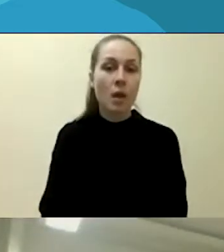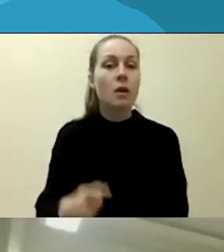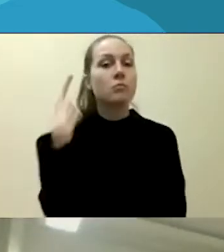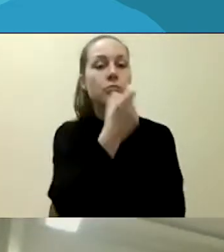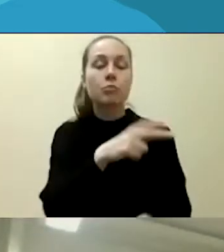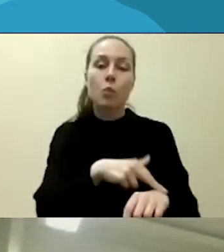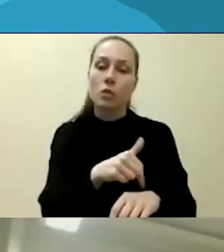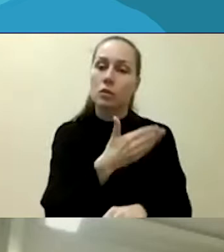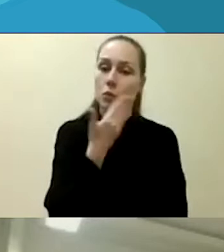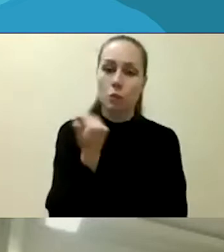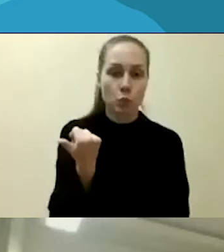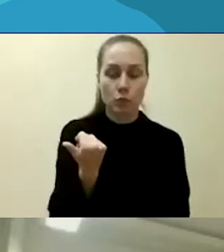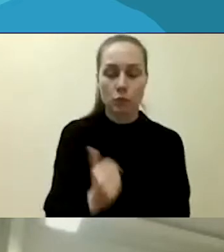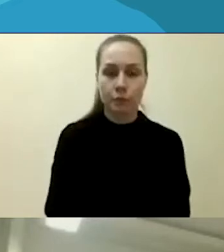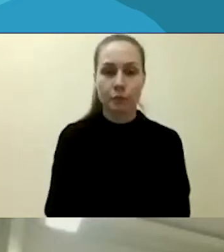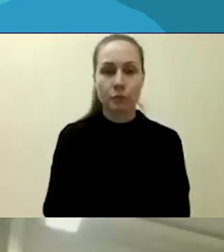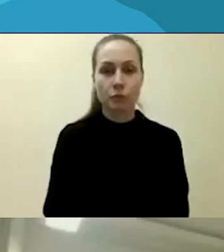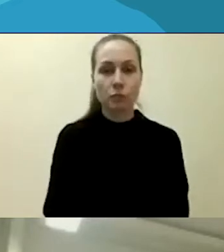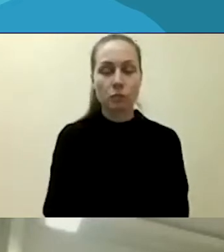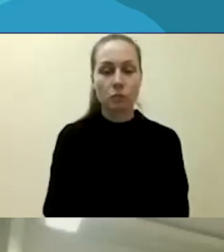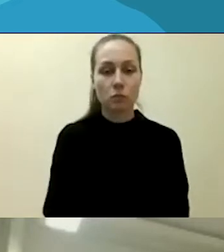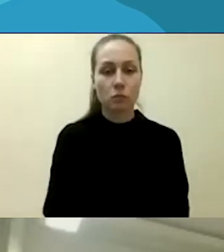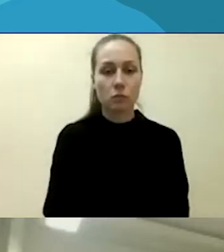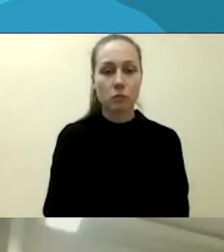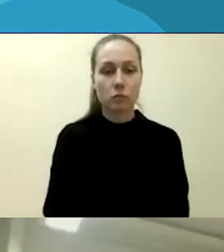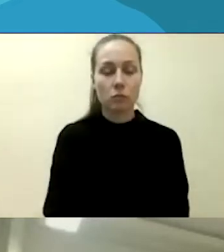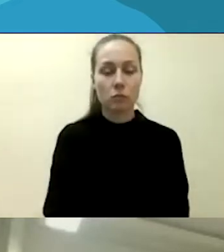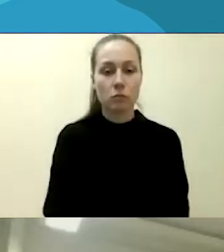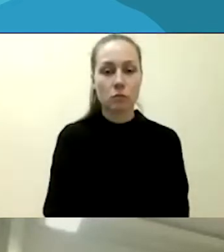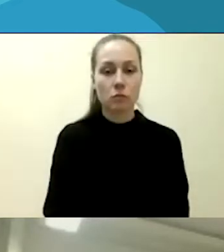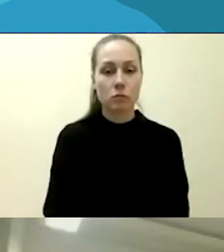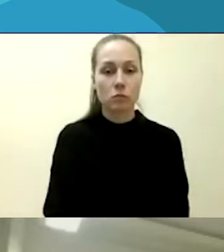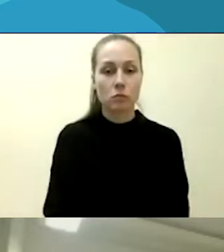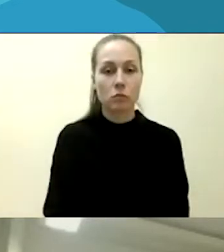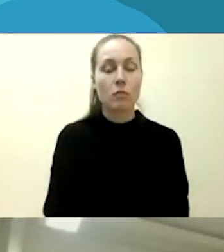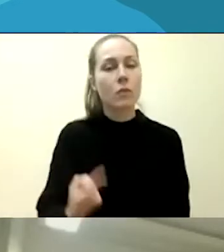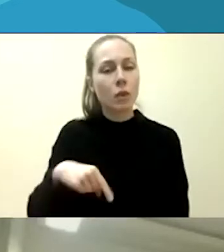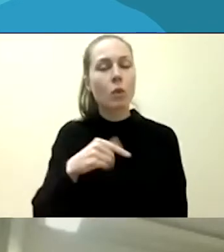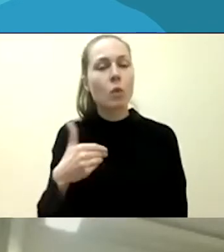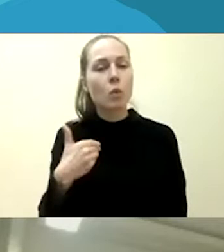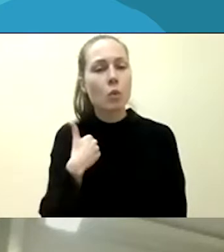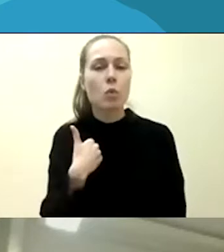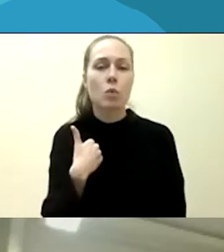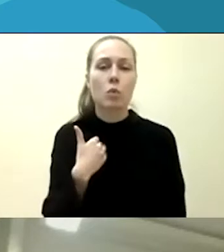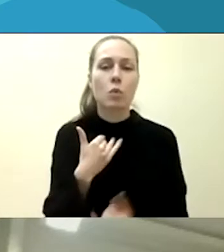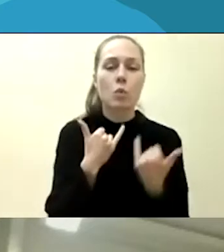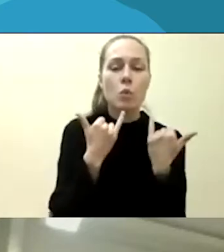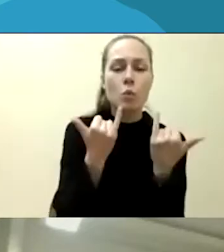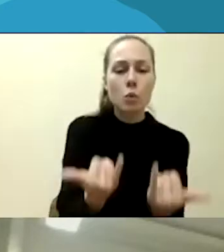to discover, investigate and prosecute hate crimes, develop work methods. Also